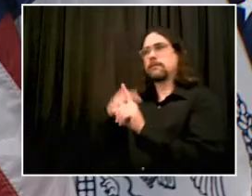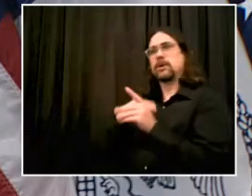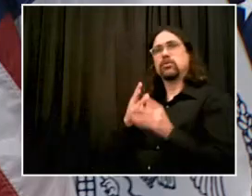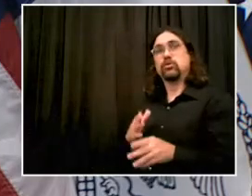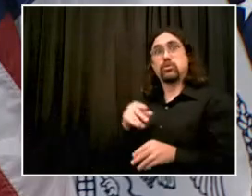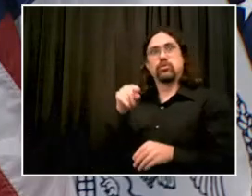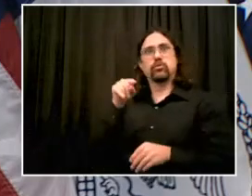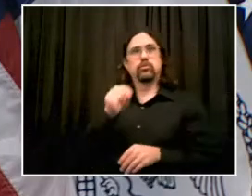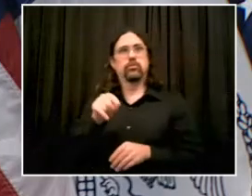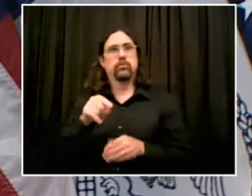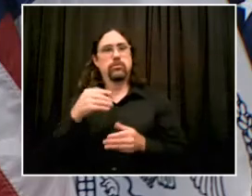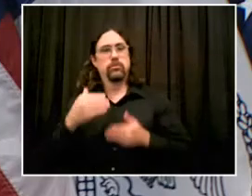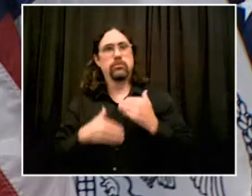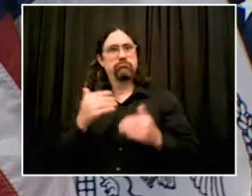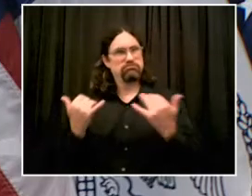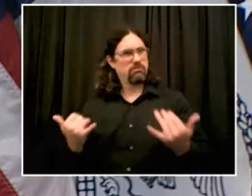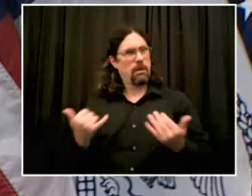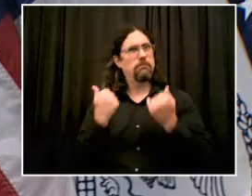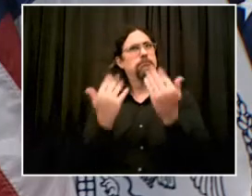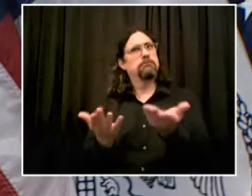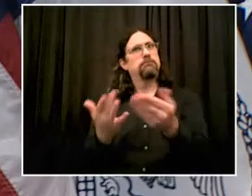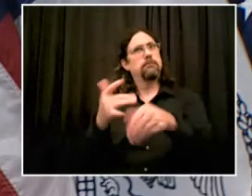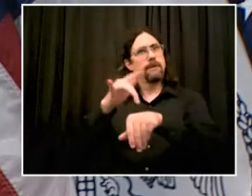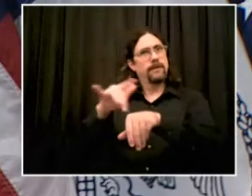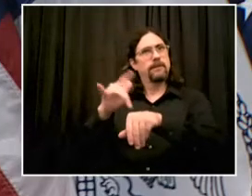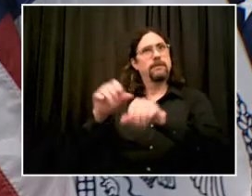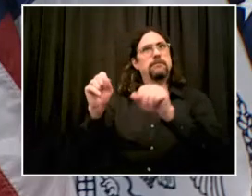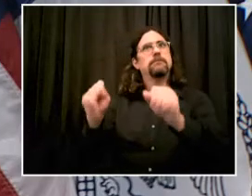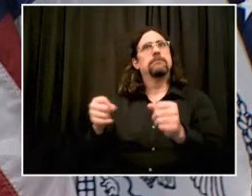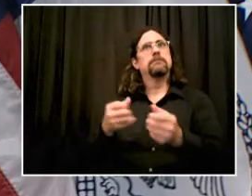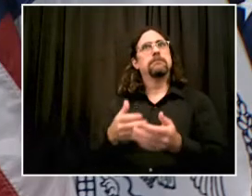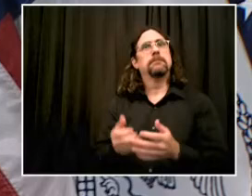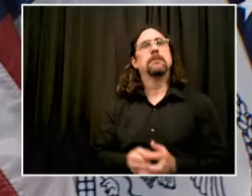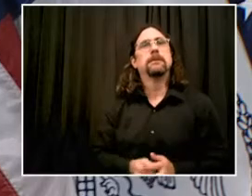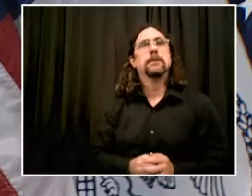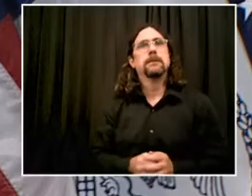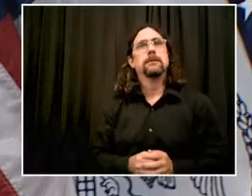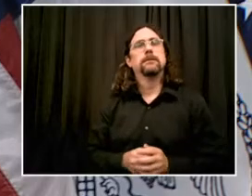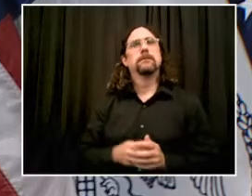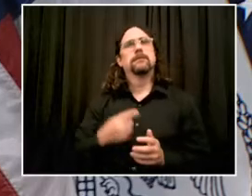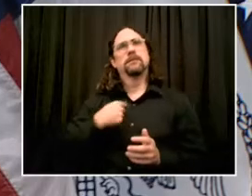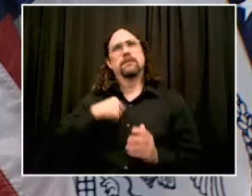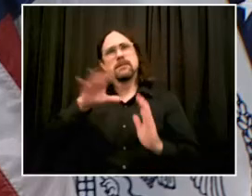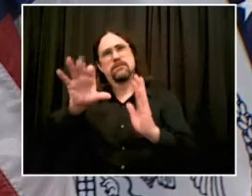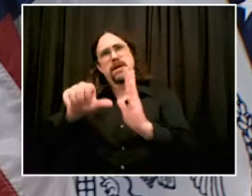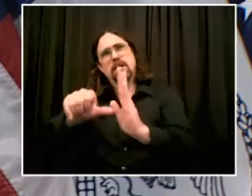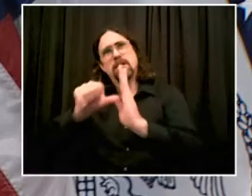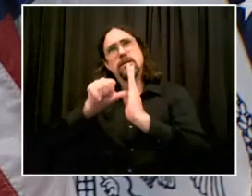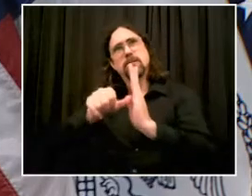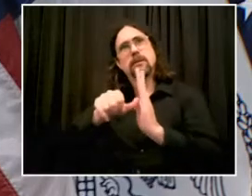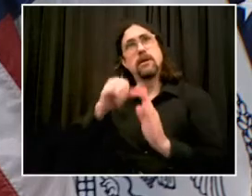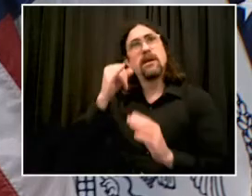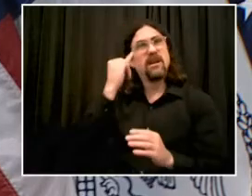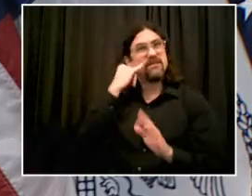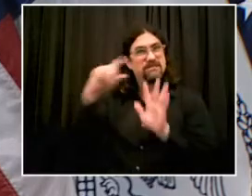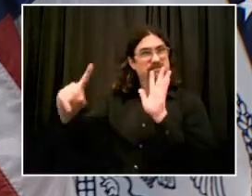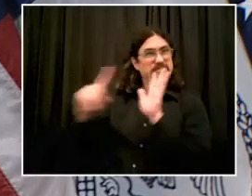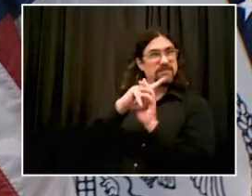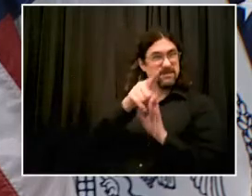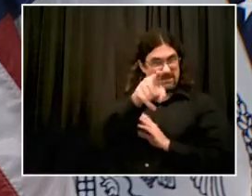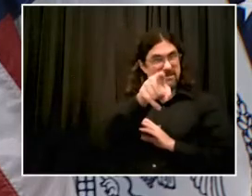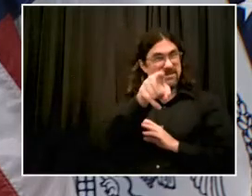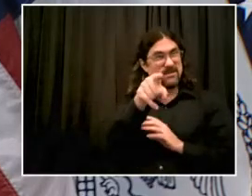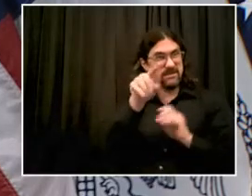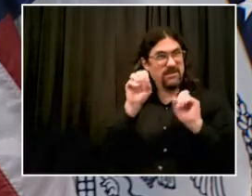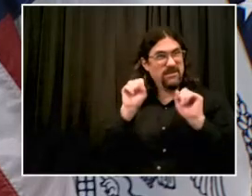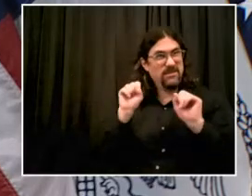eviction and you do not have your own lawyer or you do not feel you know the facts, please call 311 because our